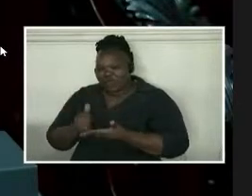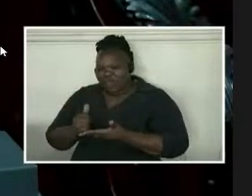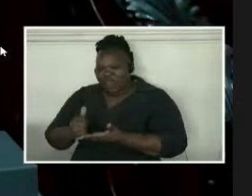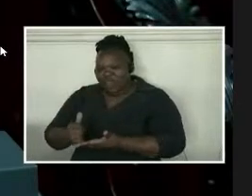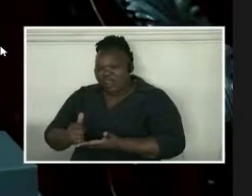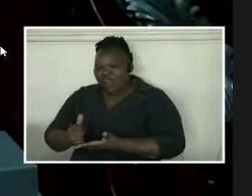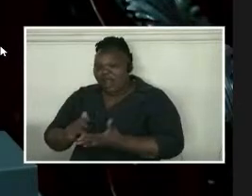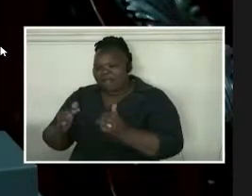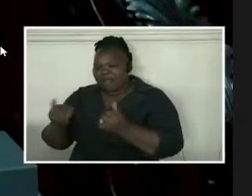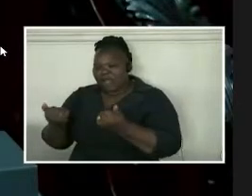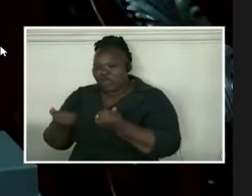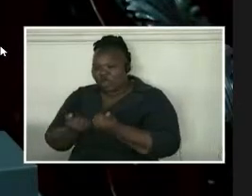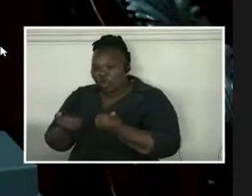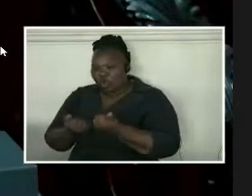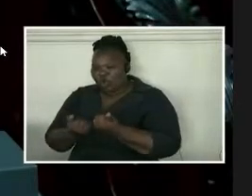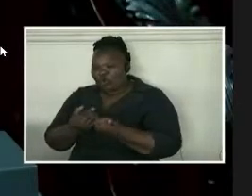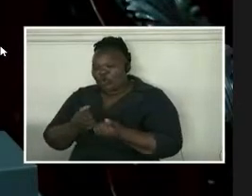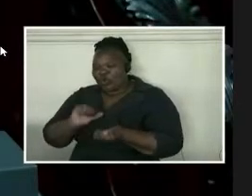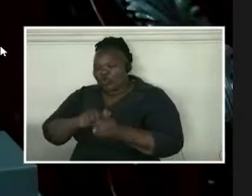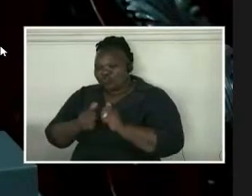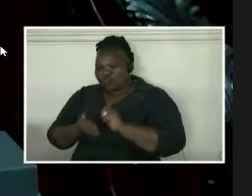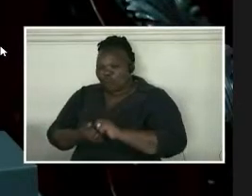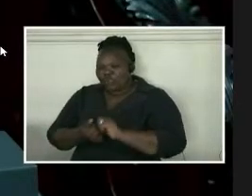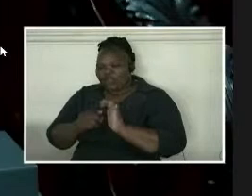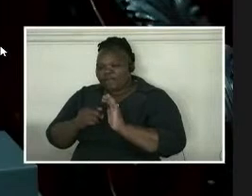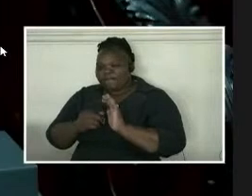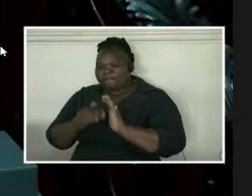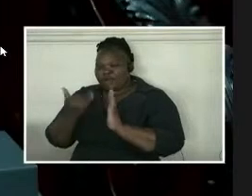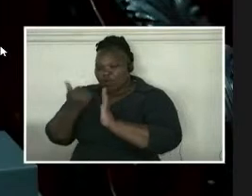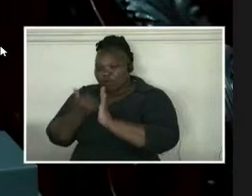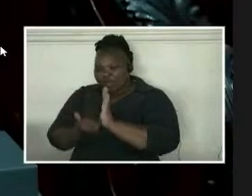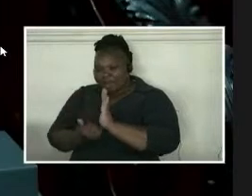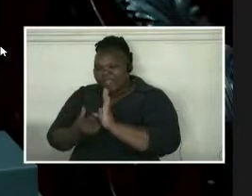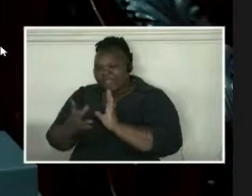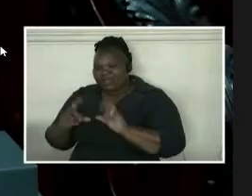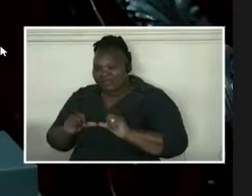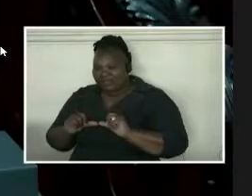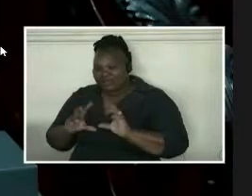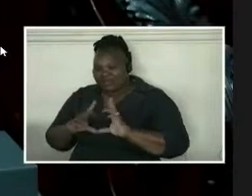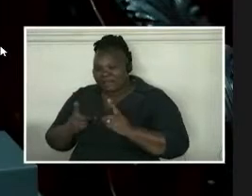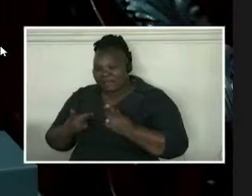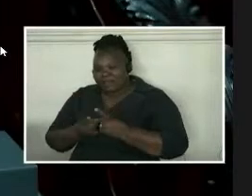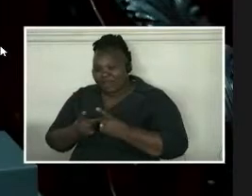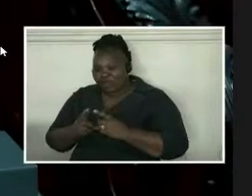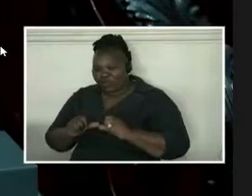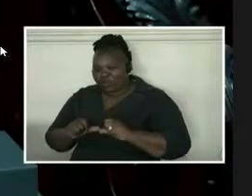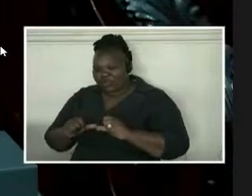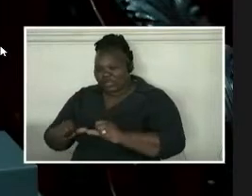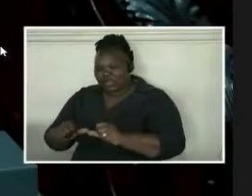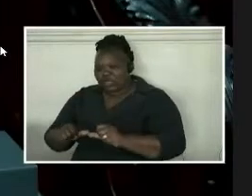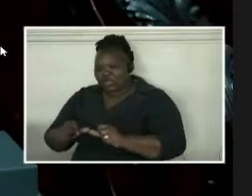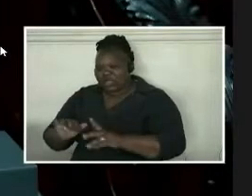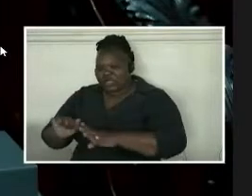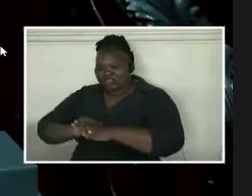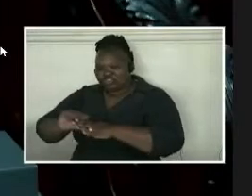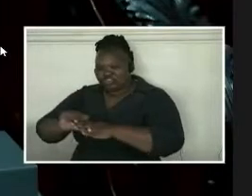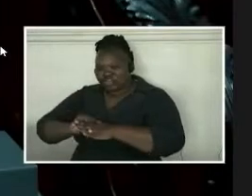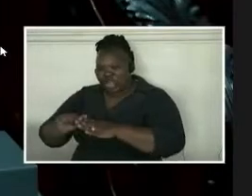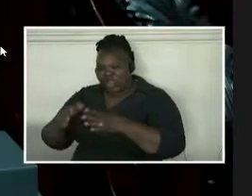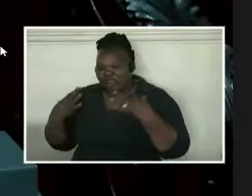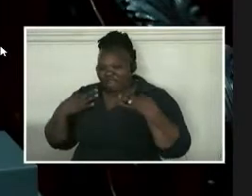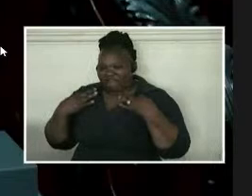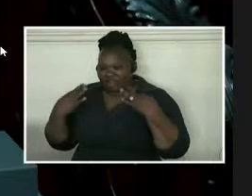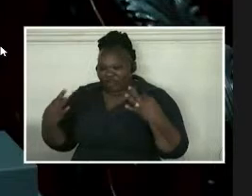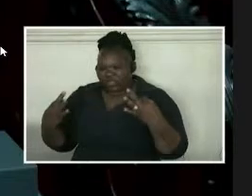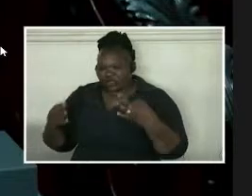structured school sport programs the department continues continues to train volunteers educate and